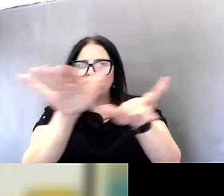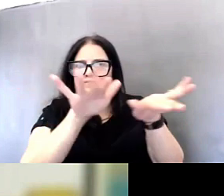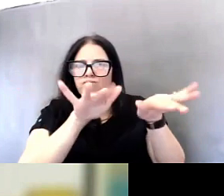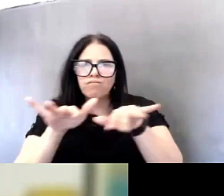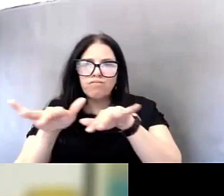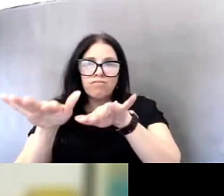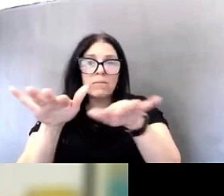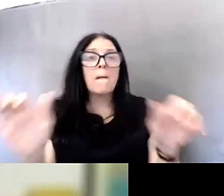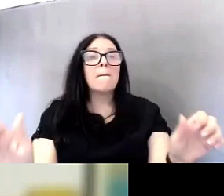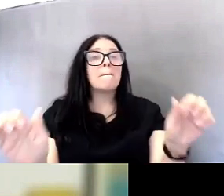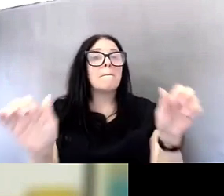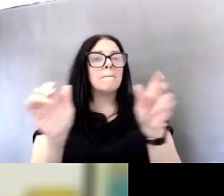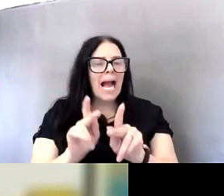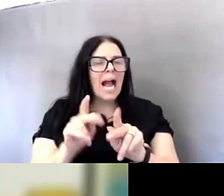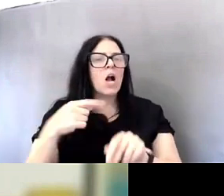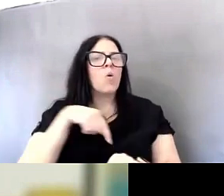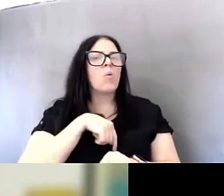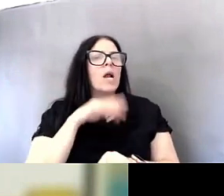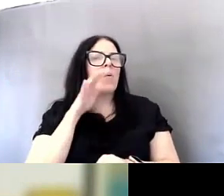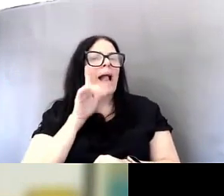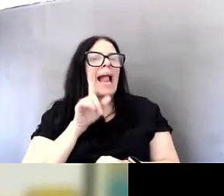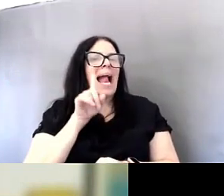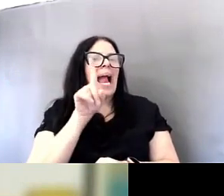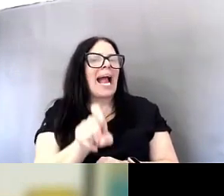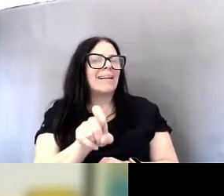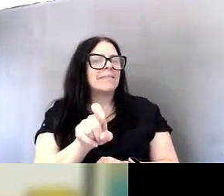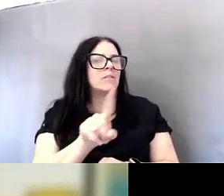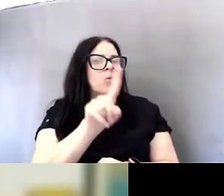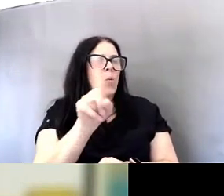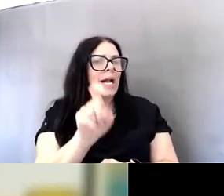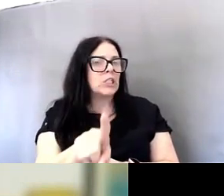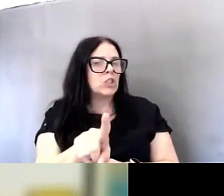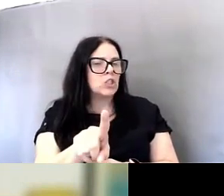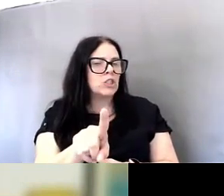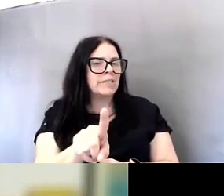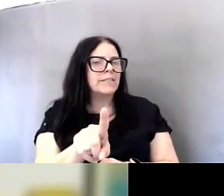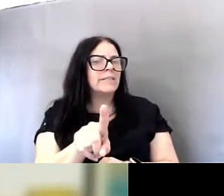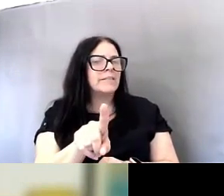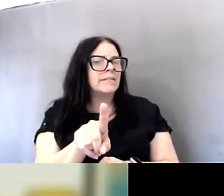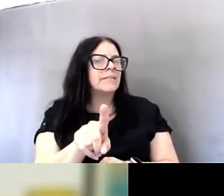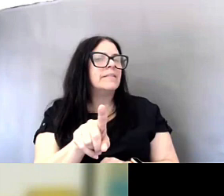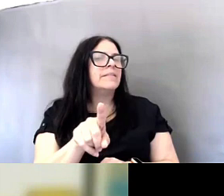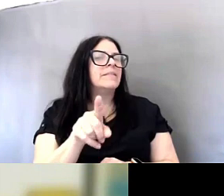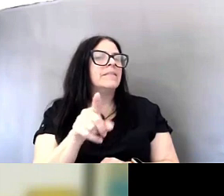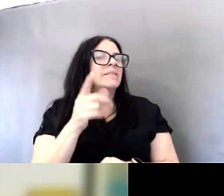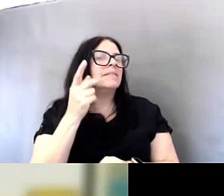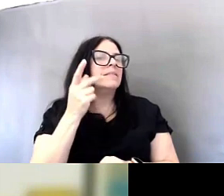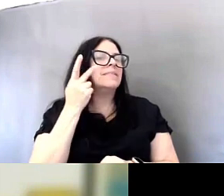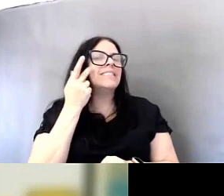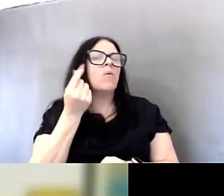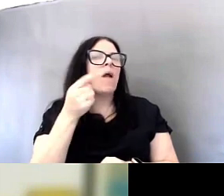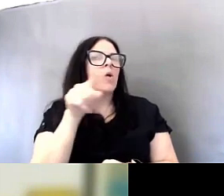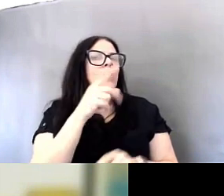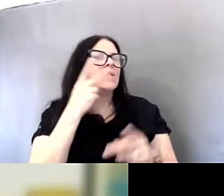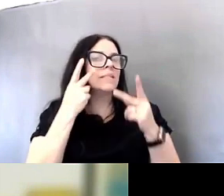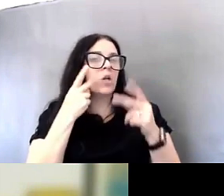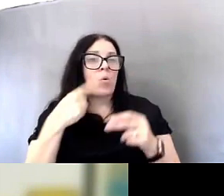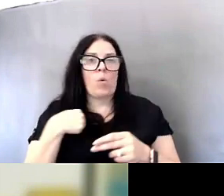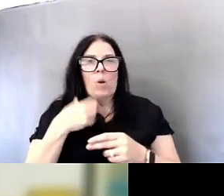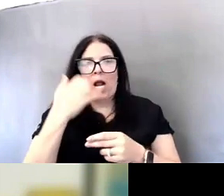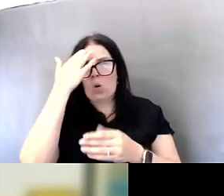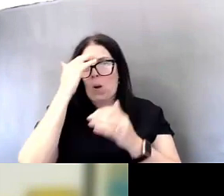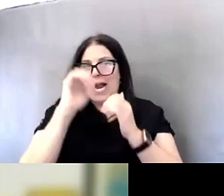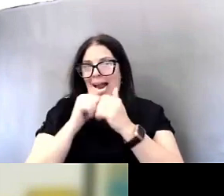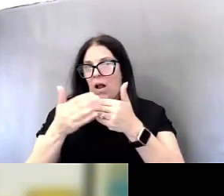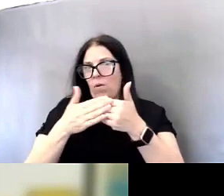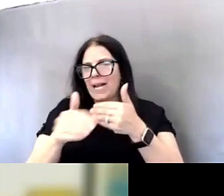you more questions and then have a kind of conversation about how this collection can evolve going forward. Is that correct,